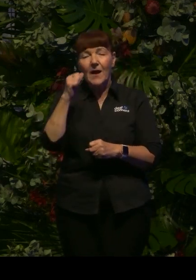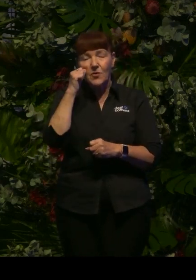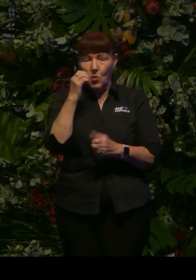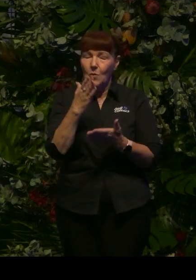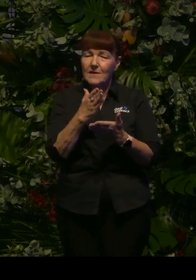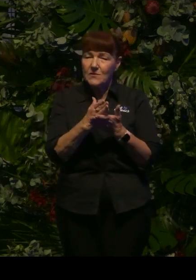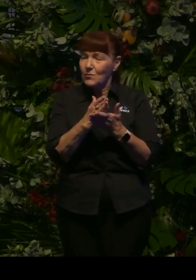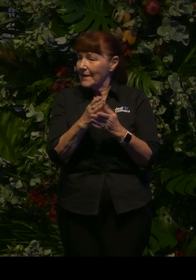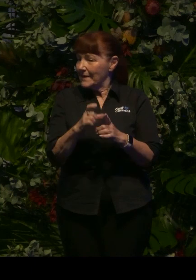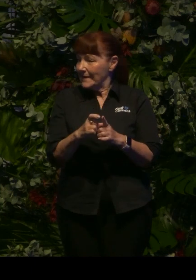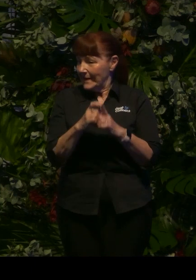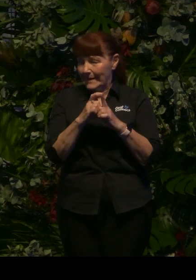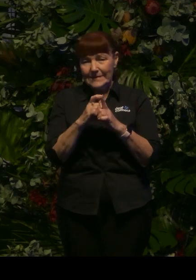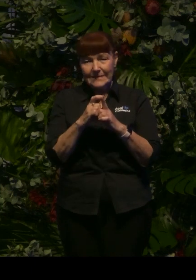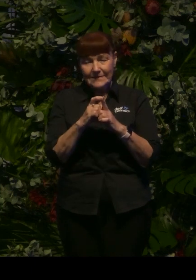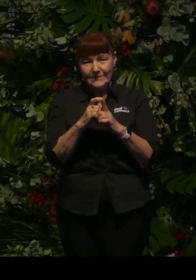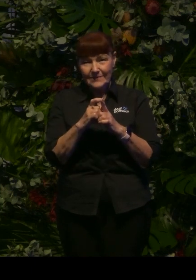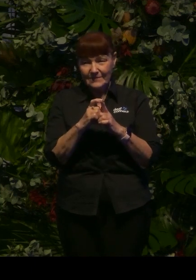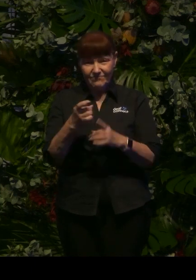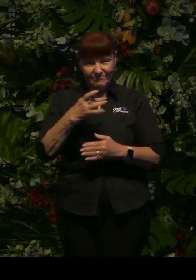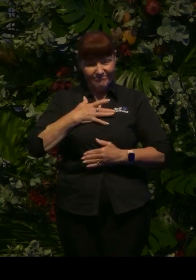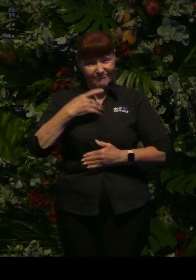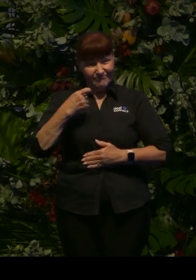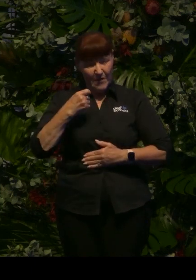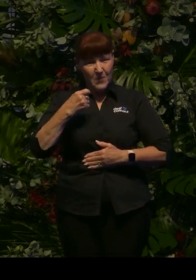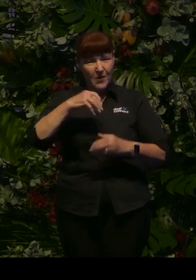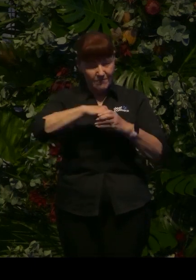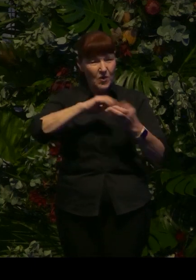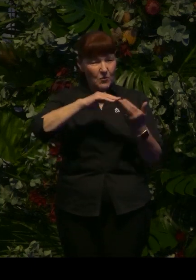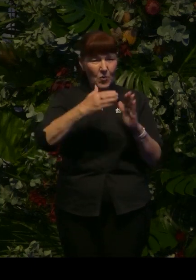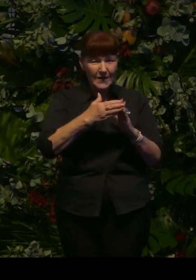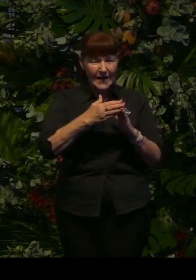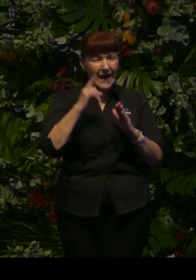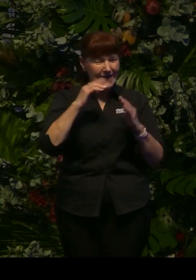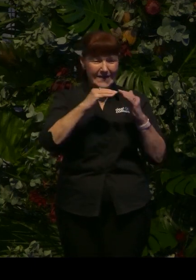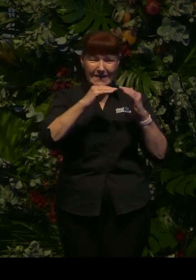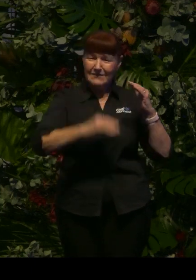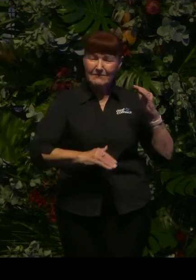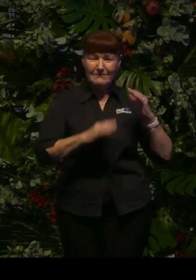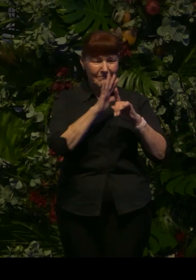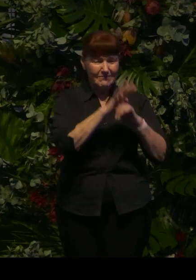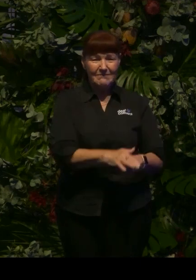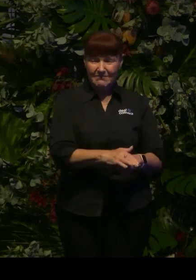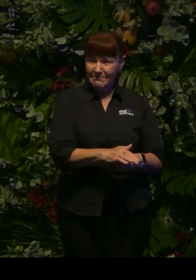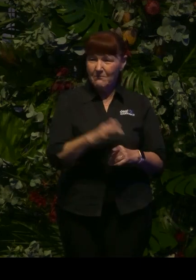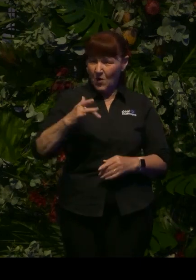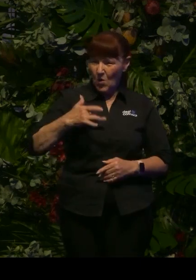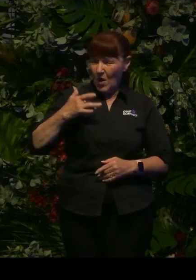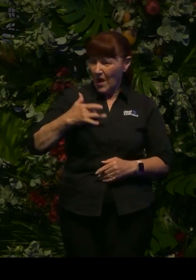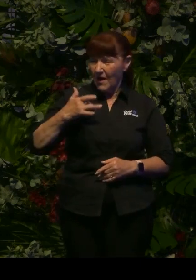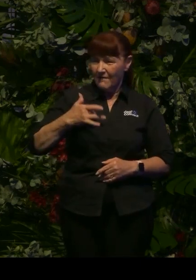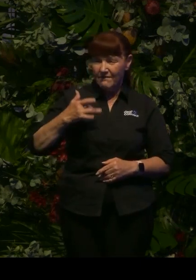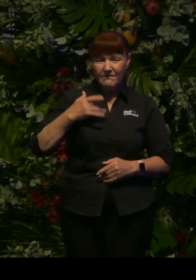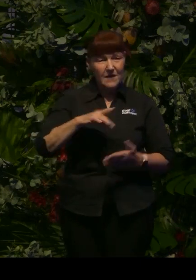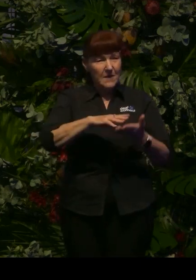hard. As a member of the community, very often I see the injustice in my own life, but the injustice in